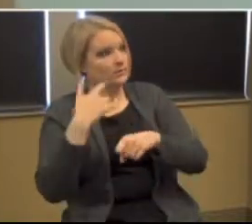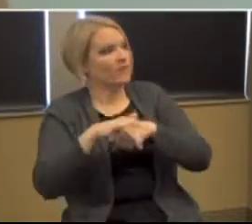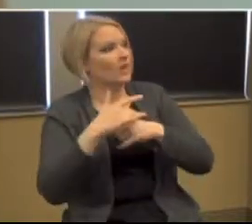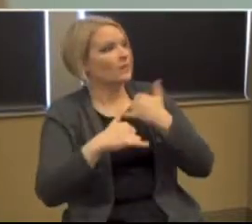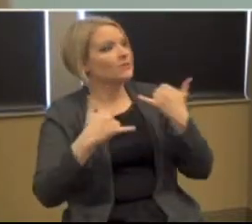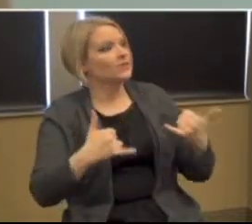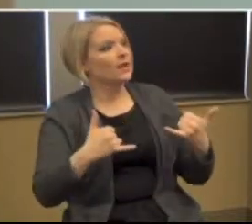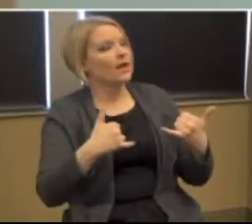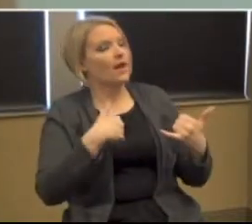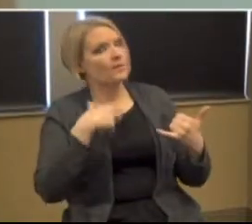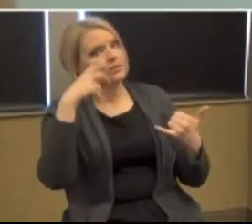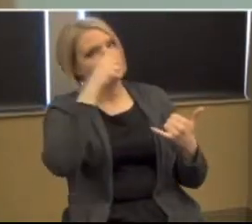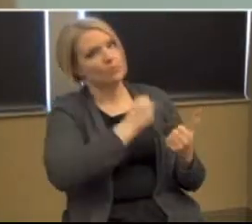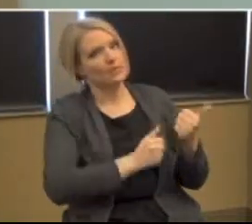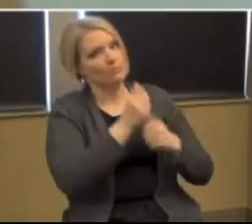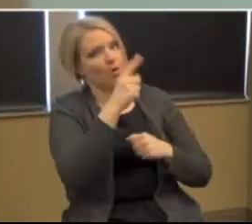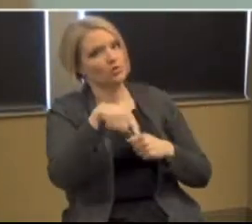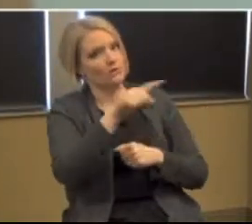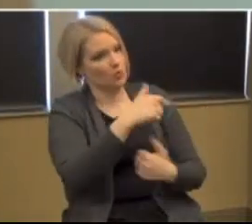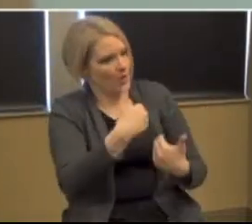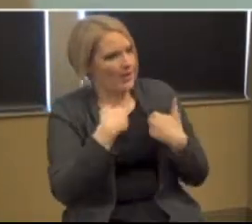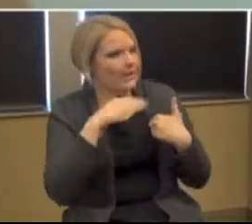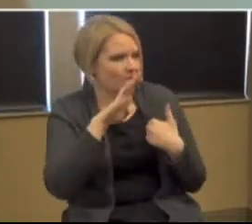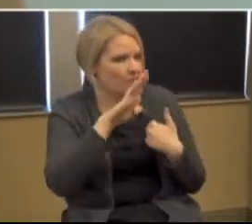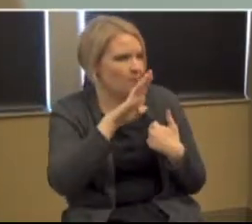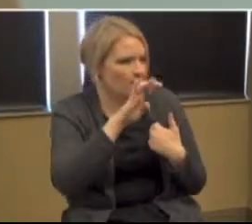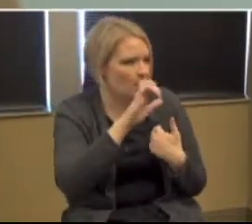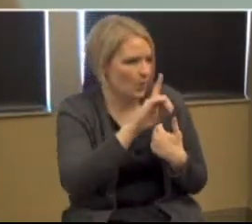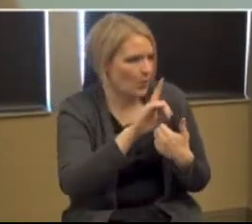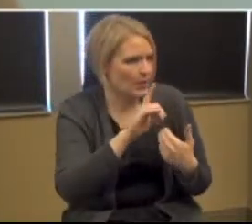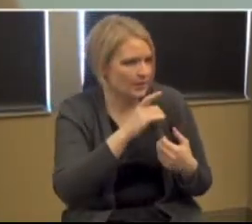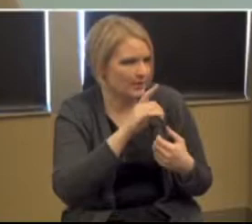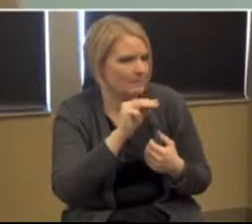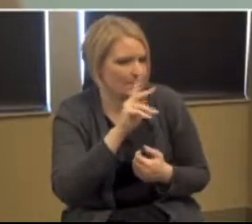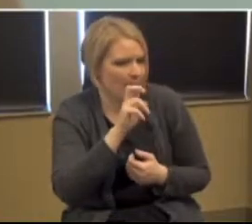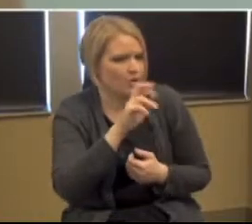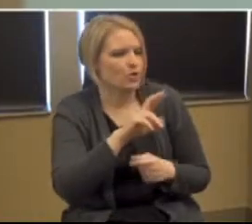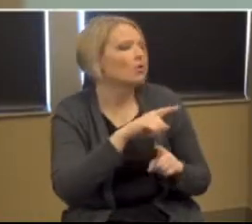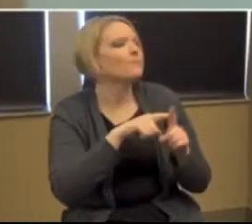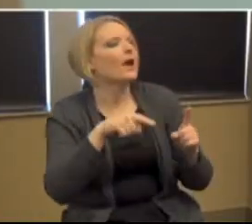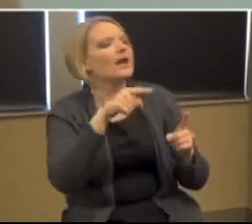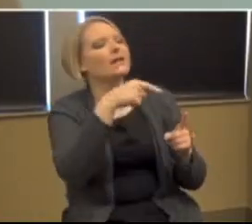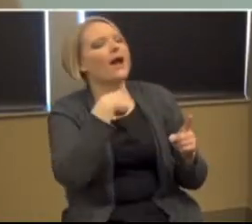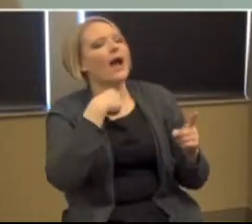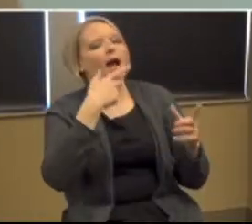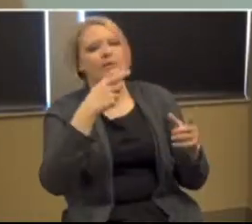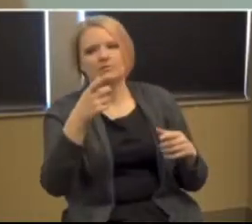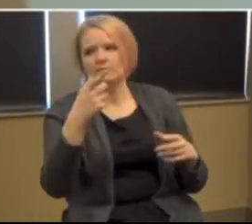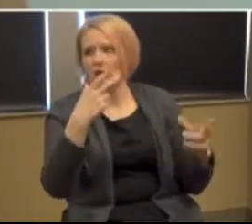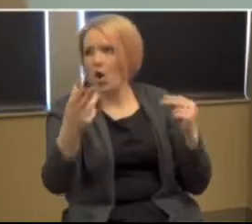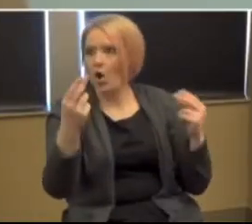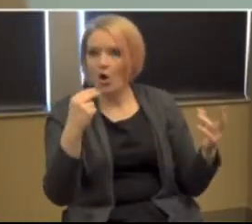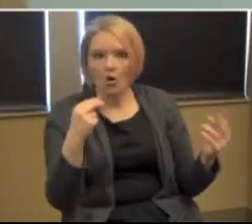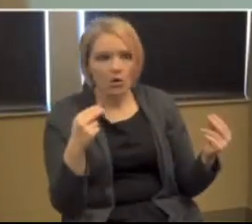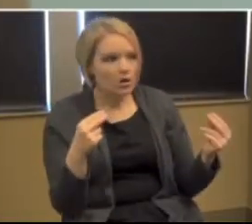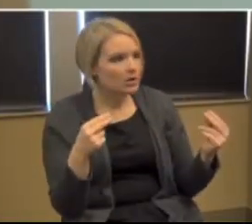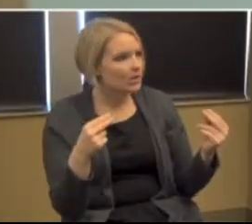today. I'm assuming that most of you probably have BoardMaker on your computers, but we didn't want you to make tasks.